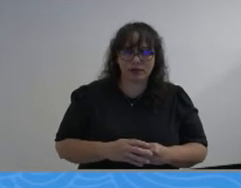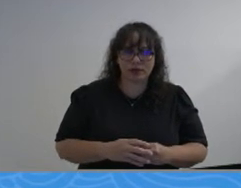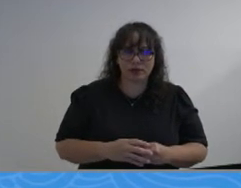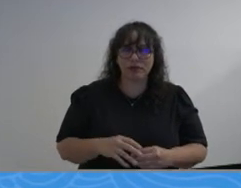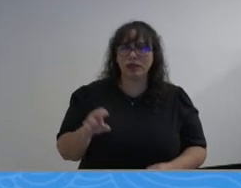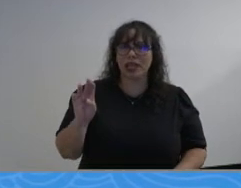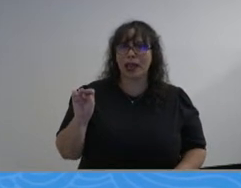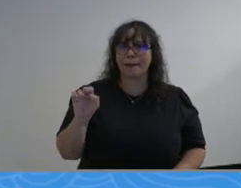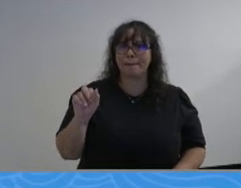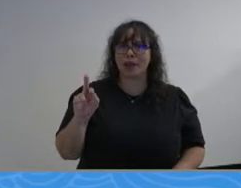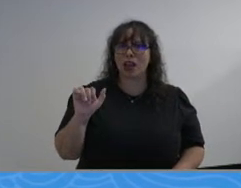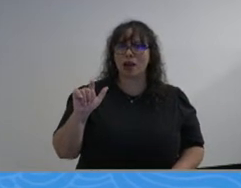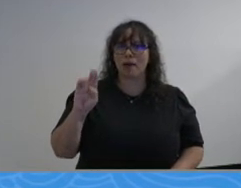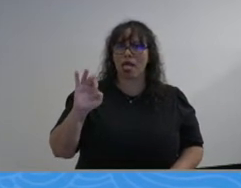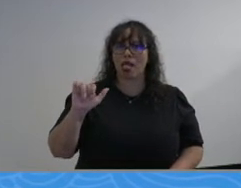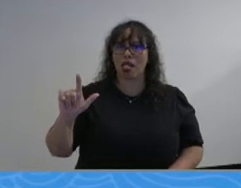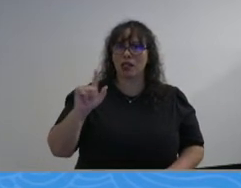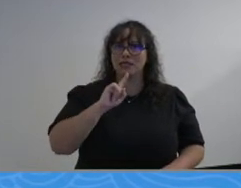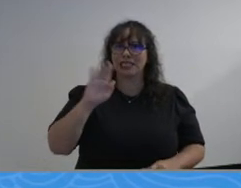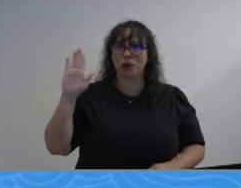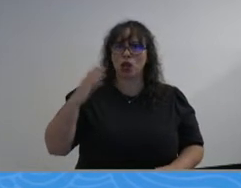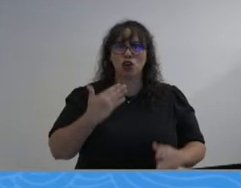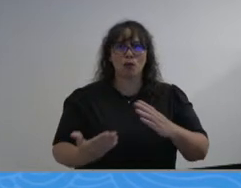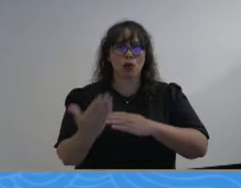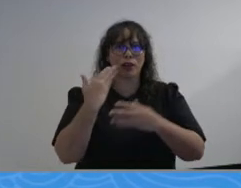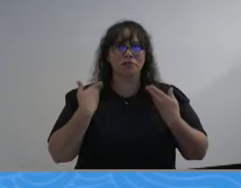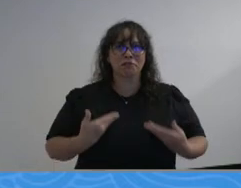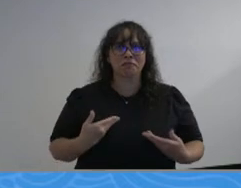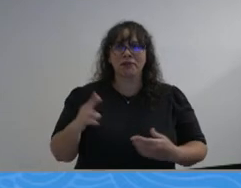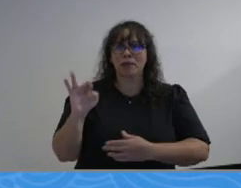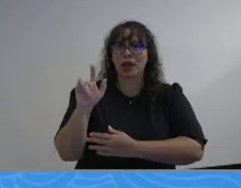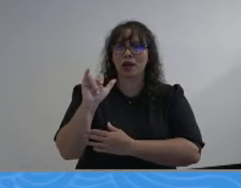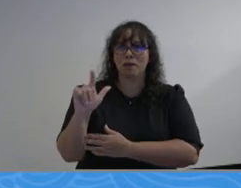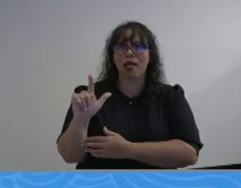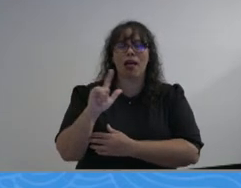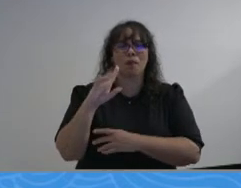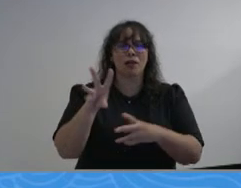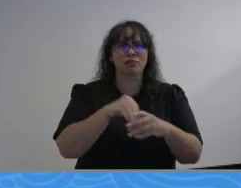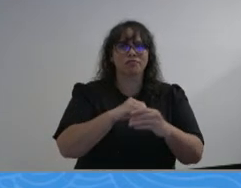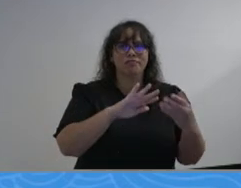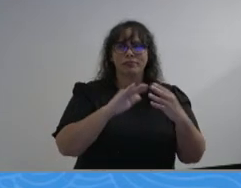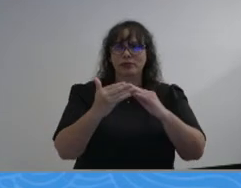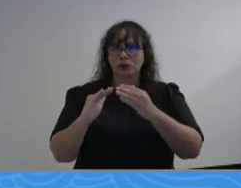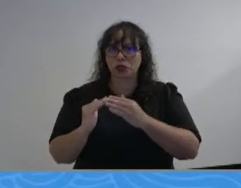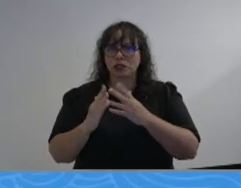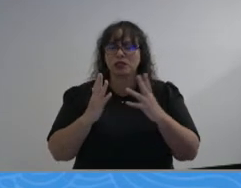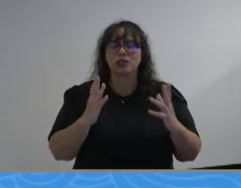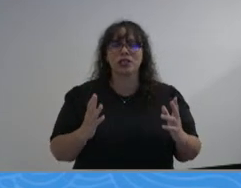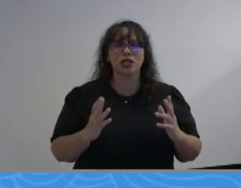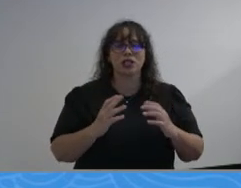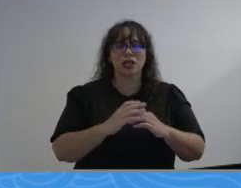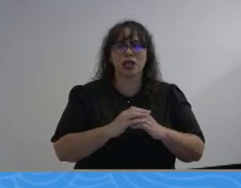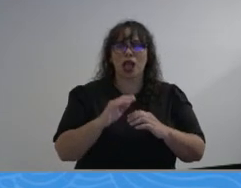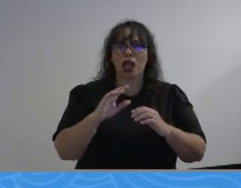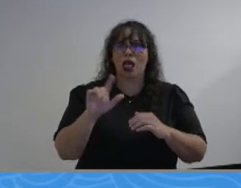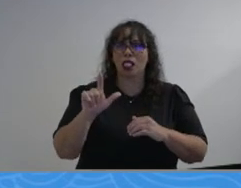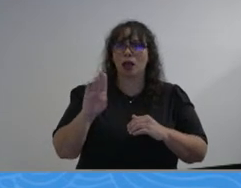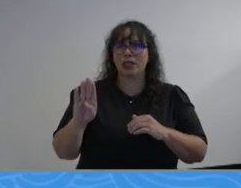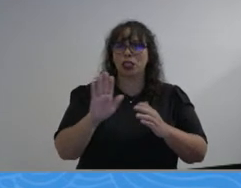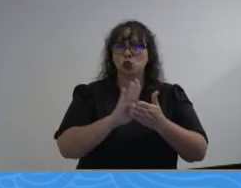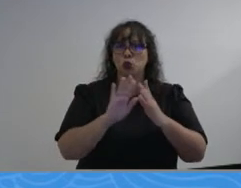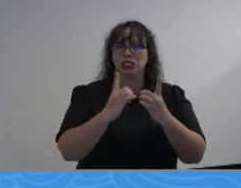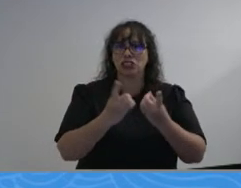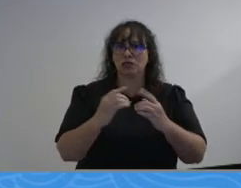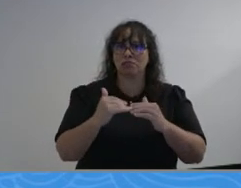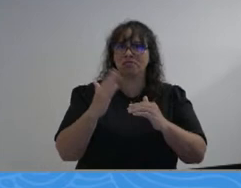Maribel's testimony. It says, good morning. My name is Maribel Mireles. I have been involved in my community in the Long Beach School District for over